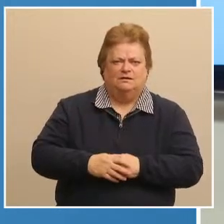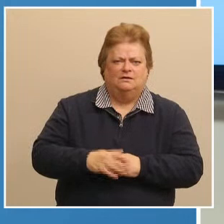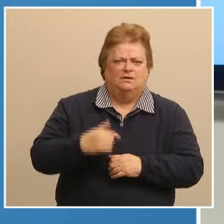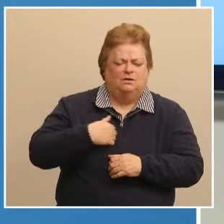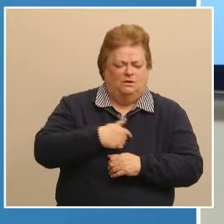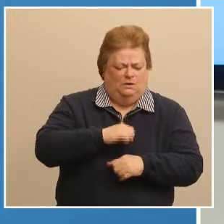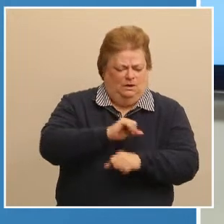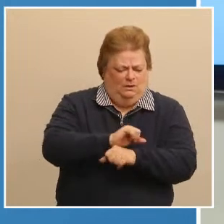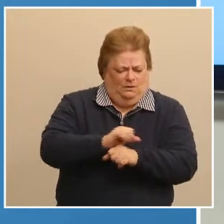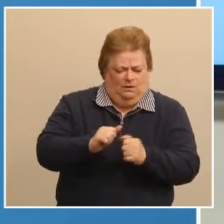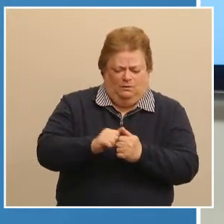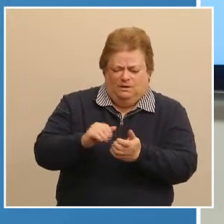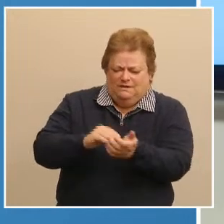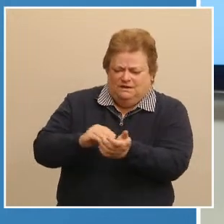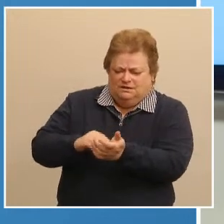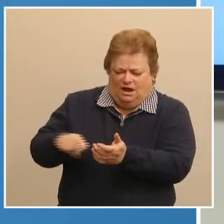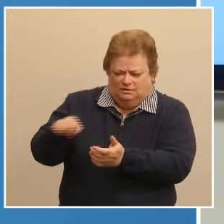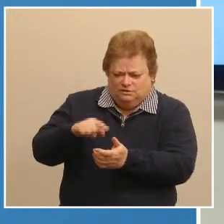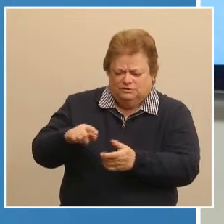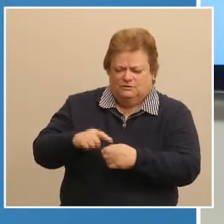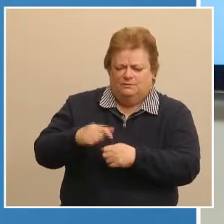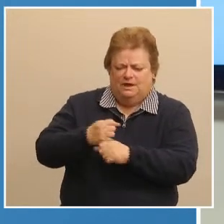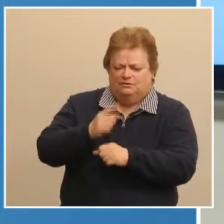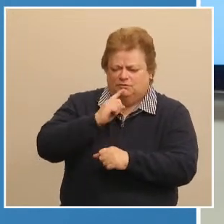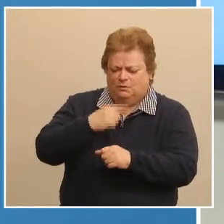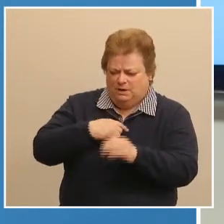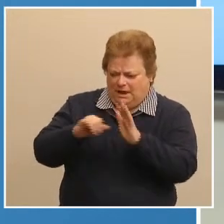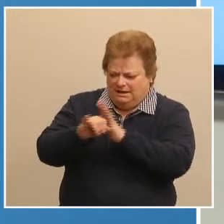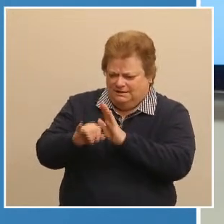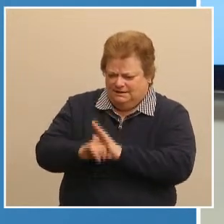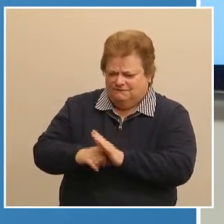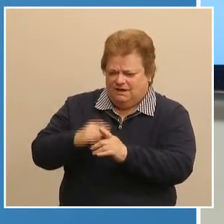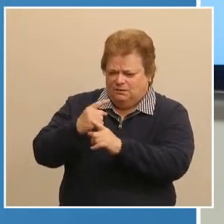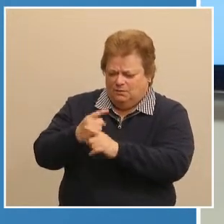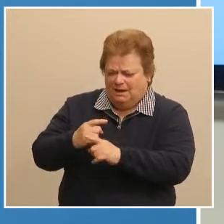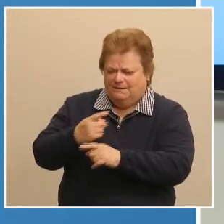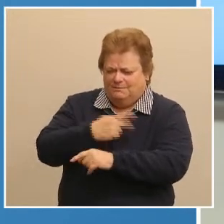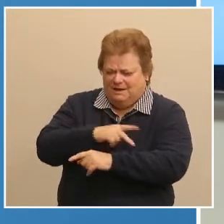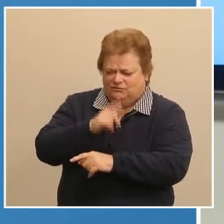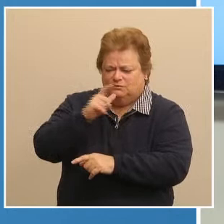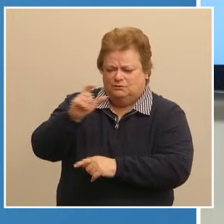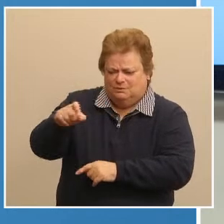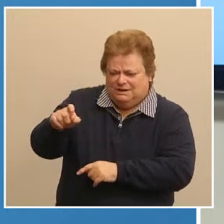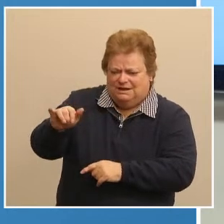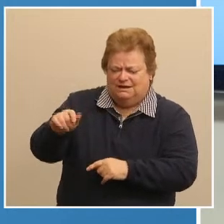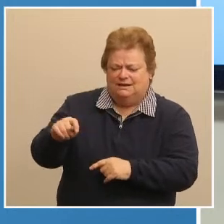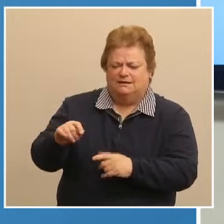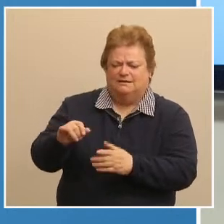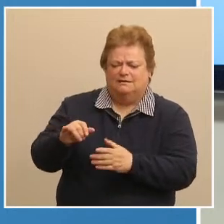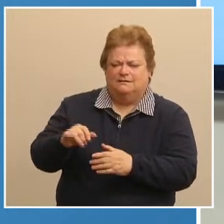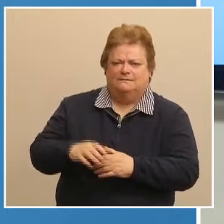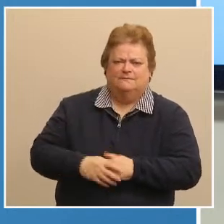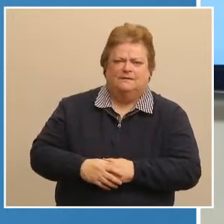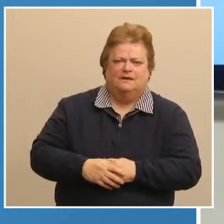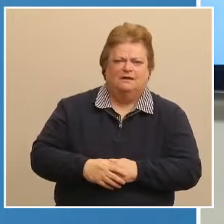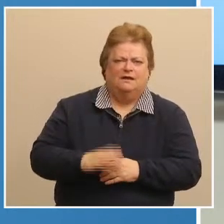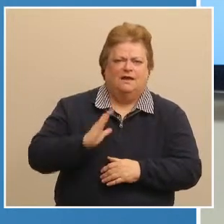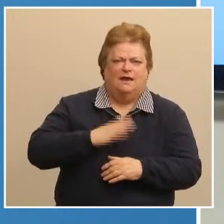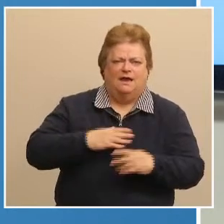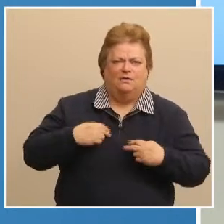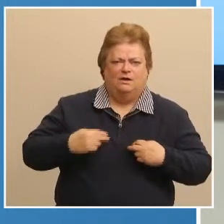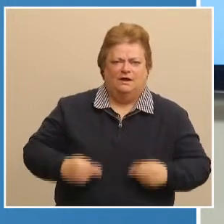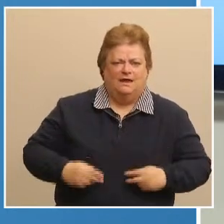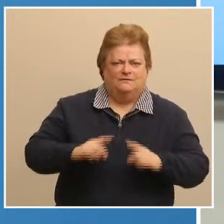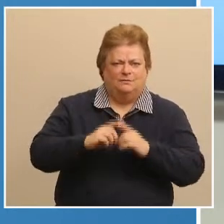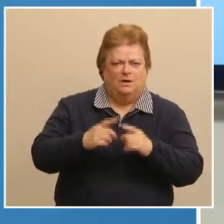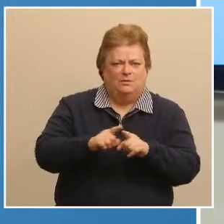with the physicians to make sure that we are identifying patients who really needed that vaccine. Our health department